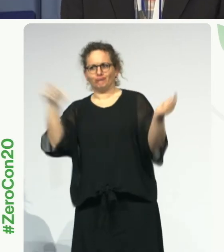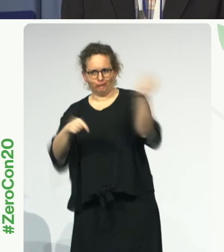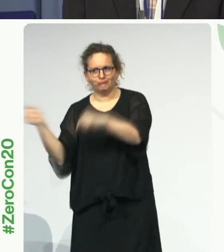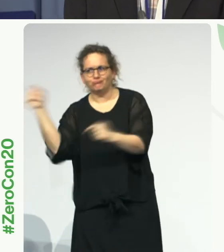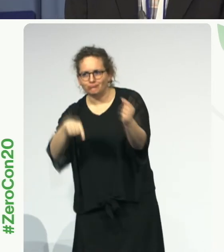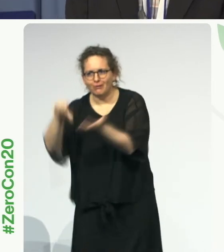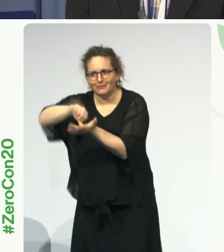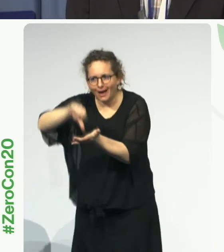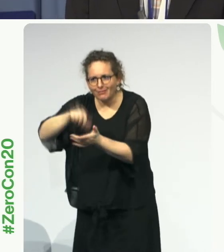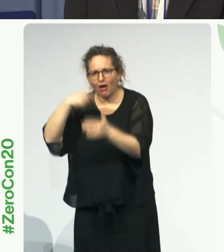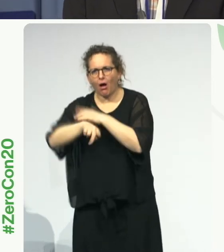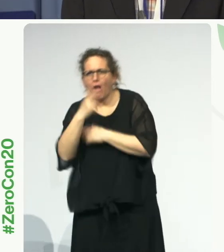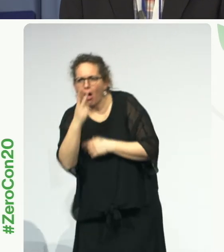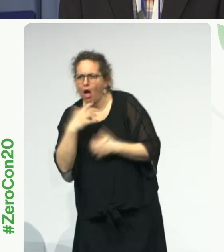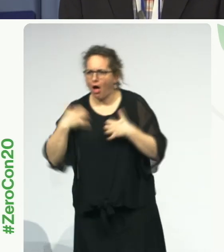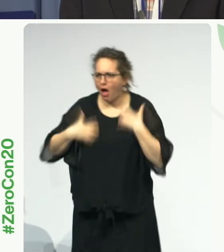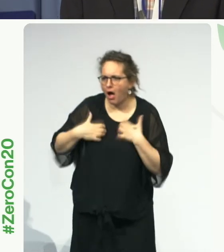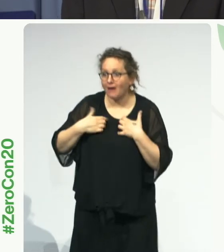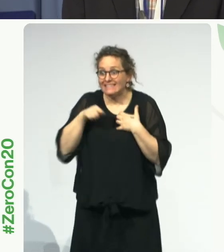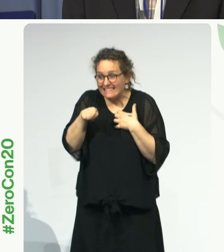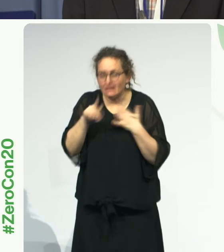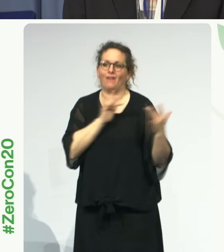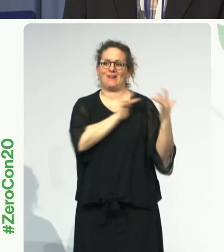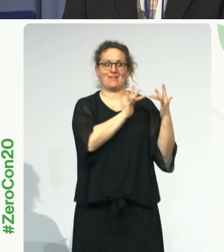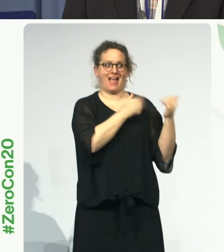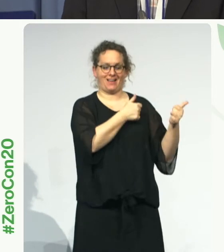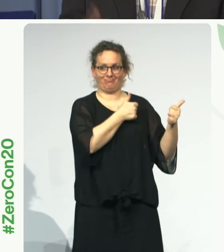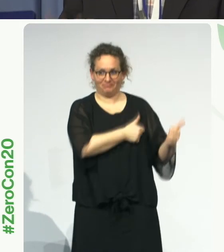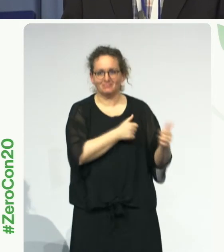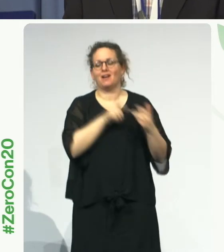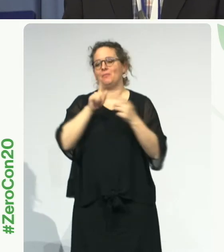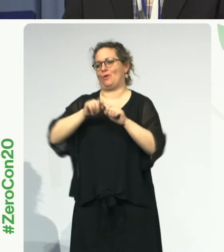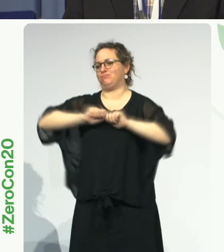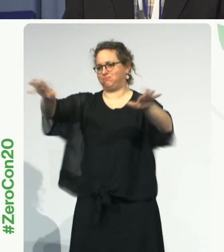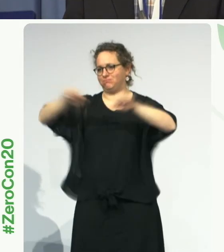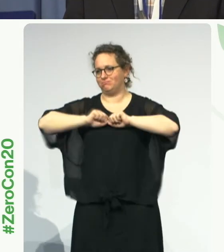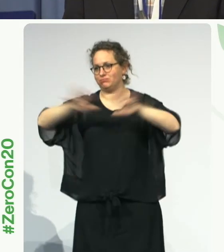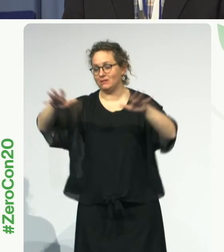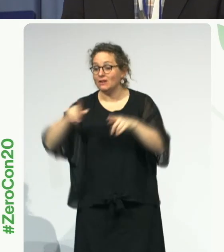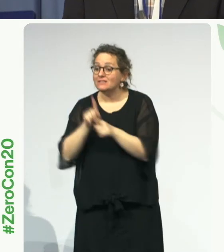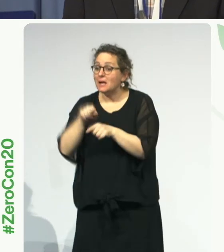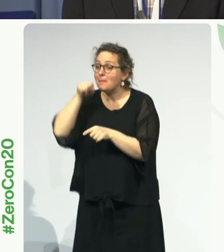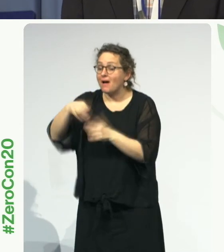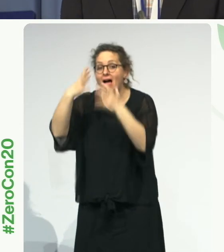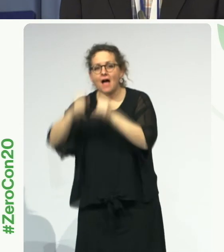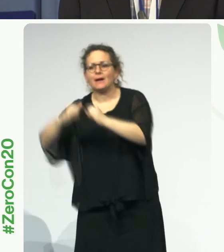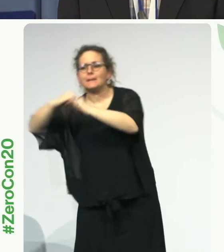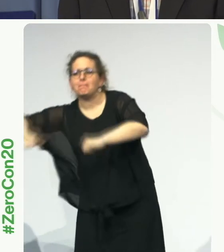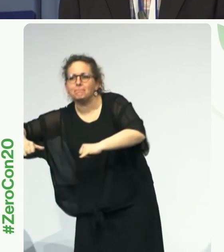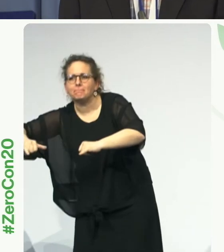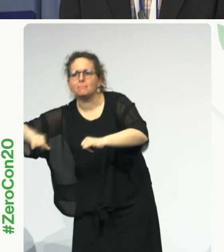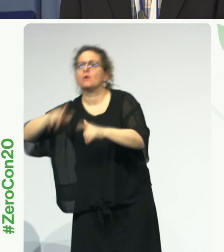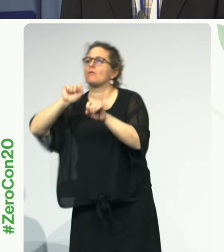families, we invite them to one of our holiday camps. These camps we arrange at our buildings